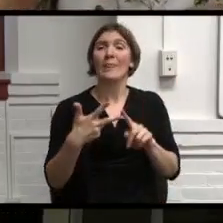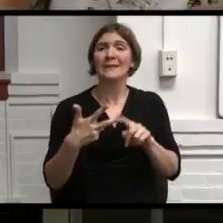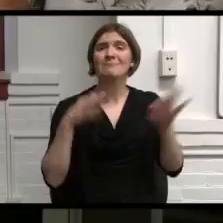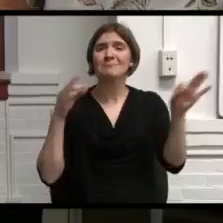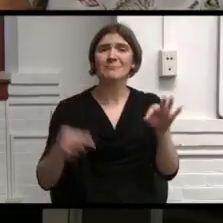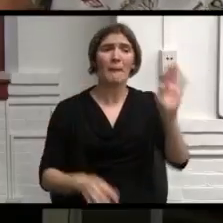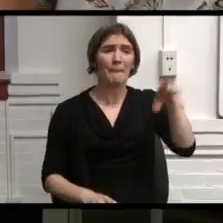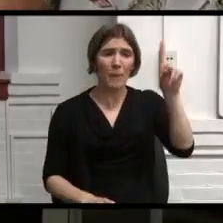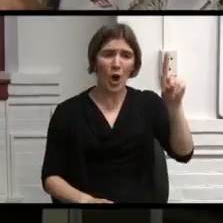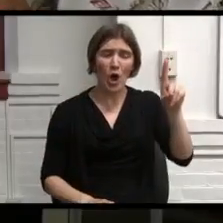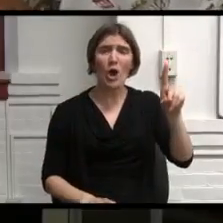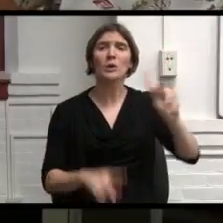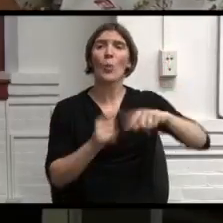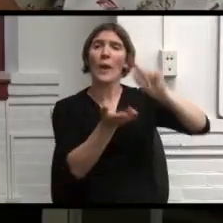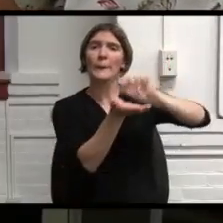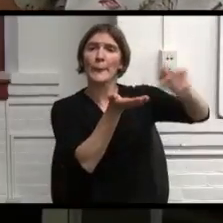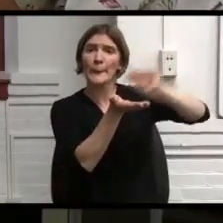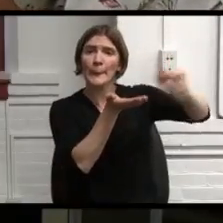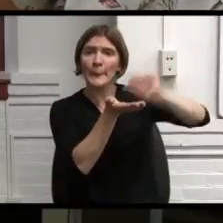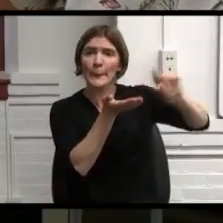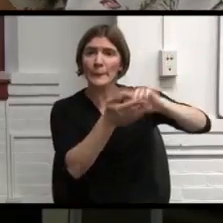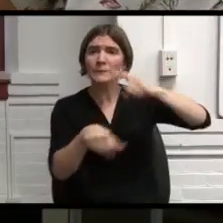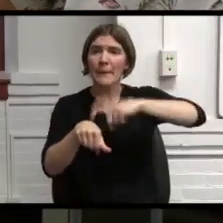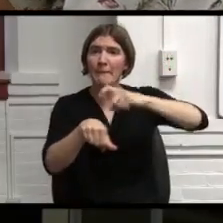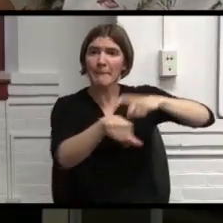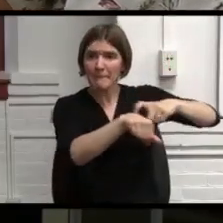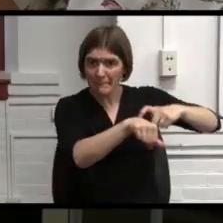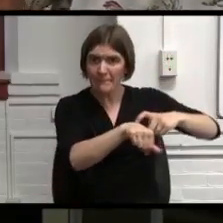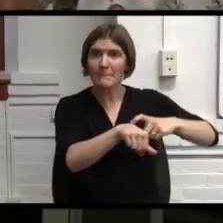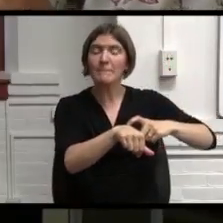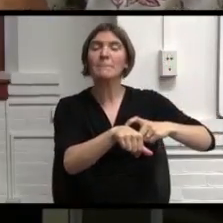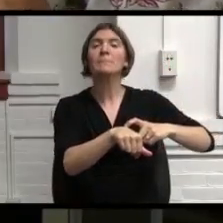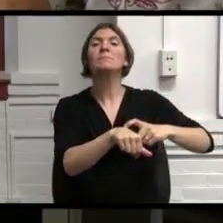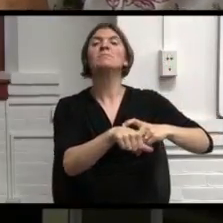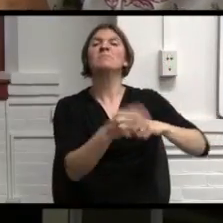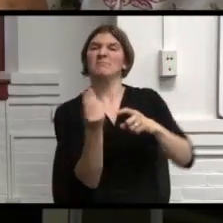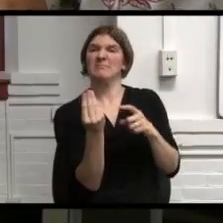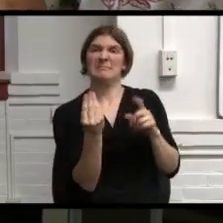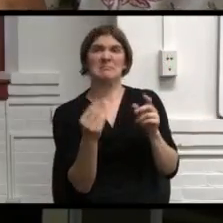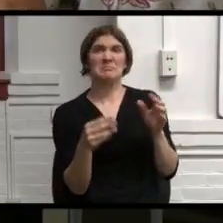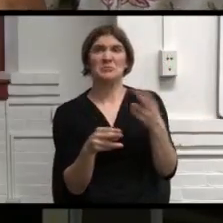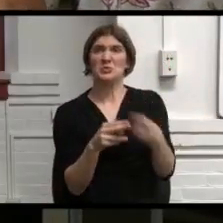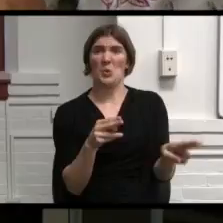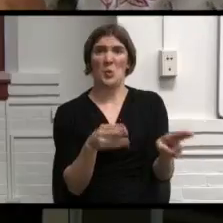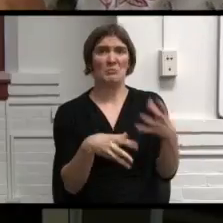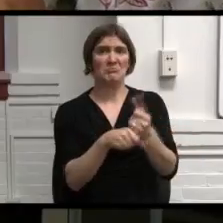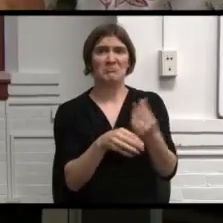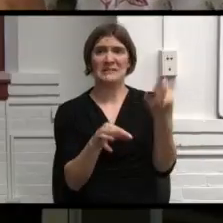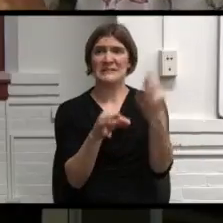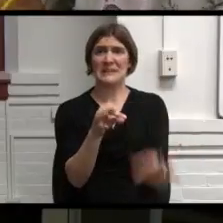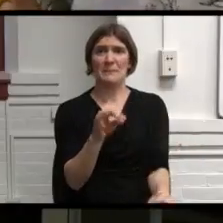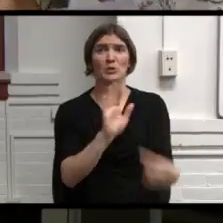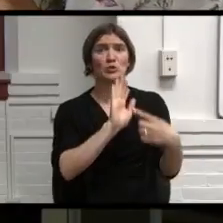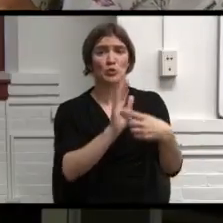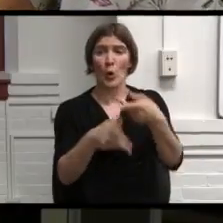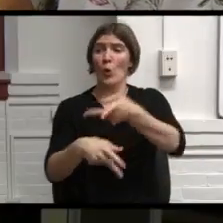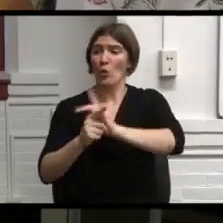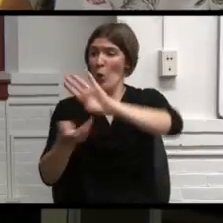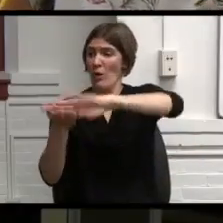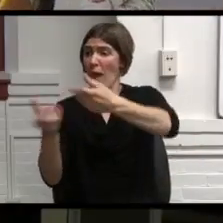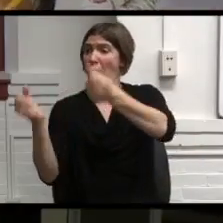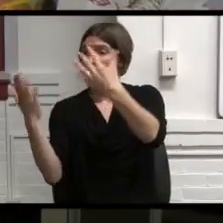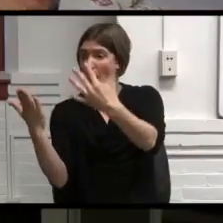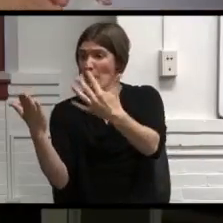the bond payment schedule, and it's a very brief document that just basically shows the loan amount